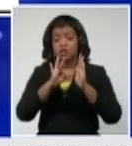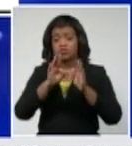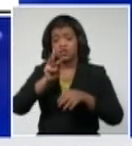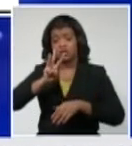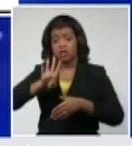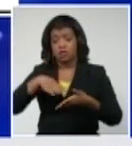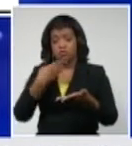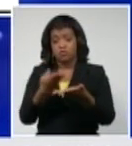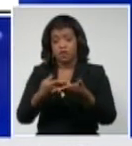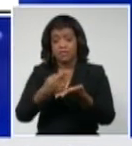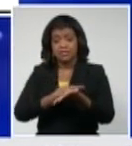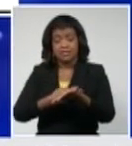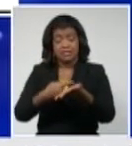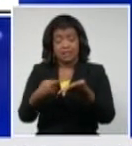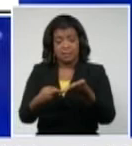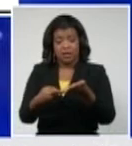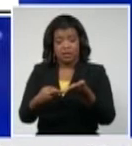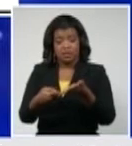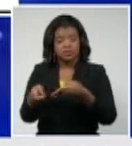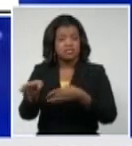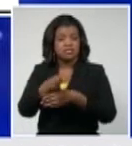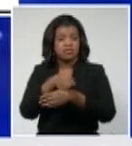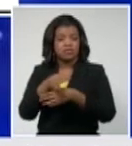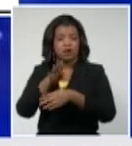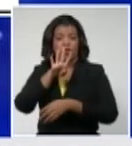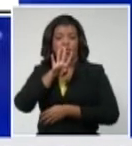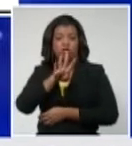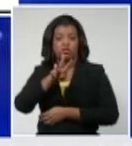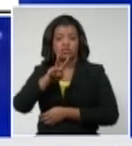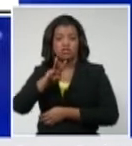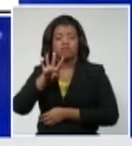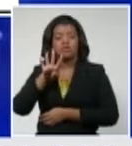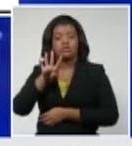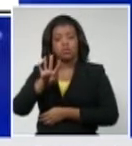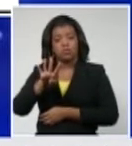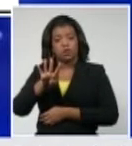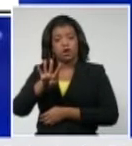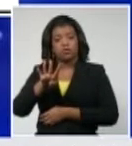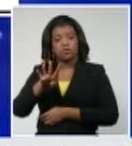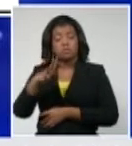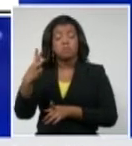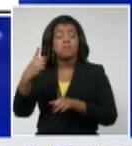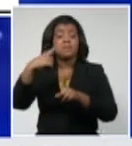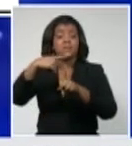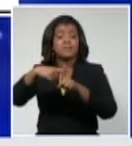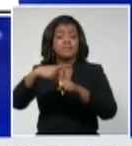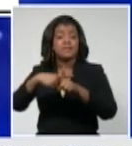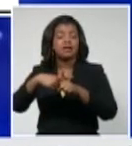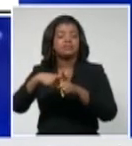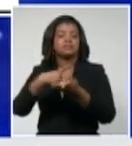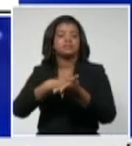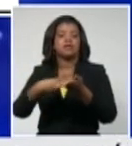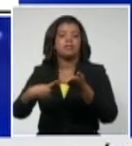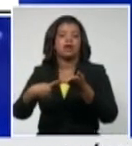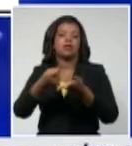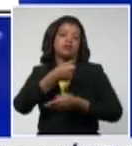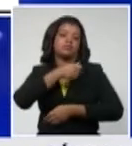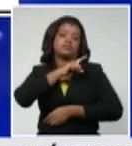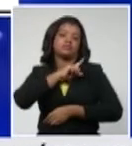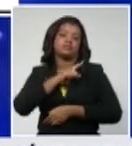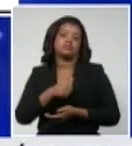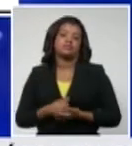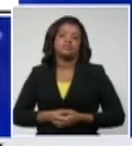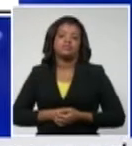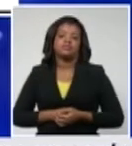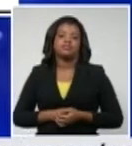follows with 24.8%, then Ciego de Ávila with 6.4%, Matanzas with 5.1%,